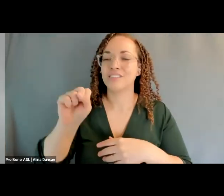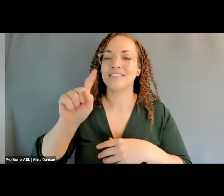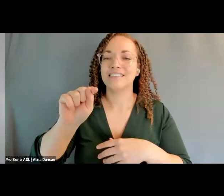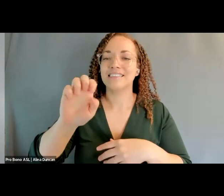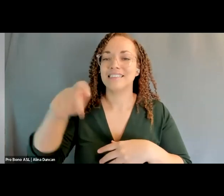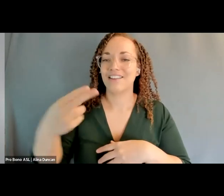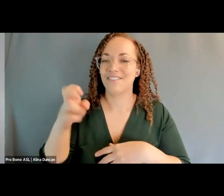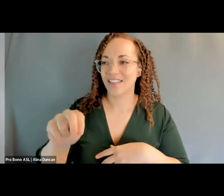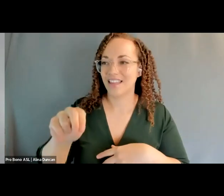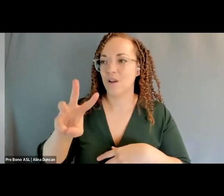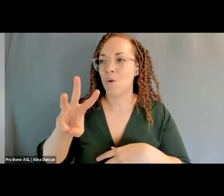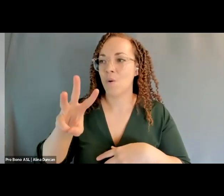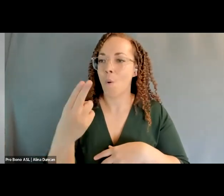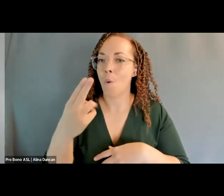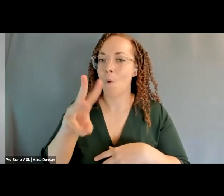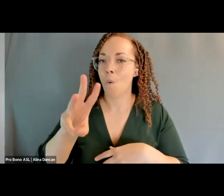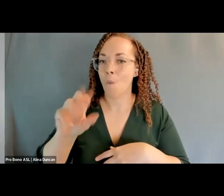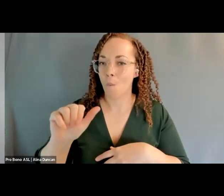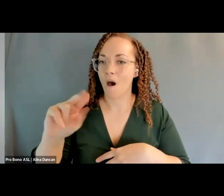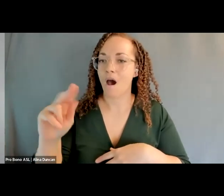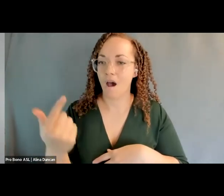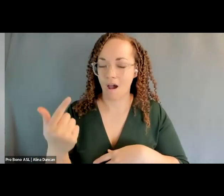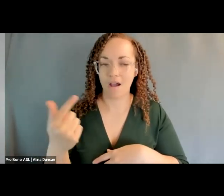Canada. Take it away, Dr. Hwang.